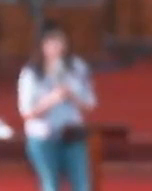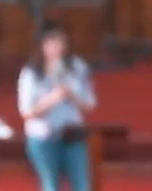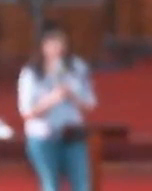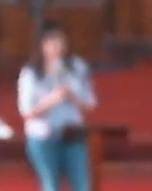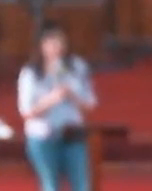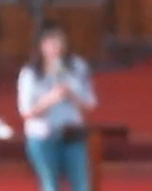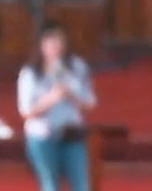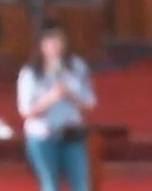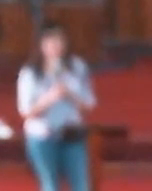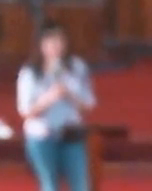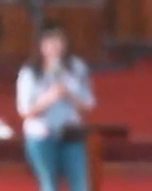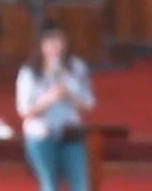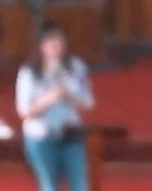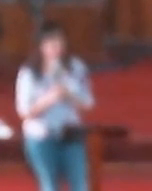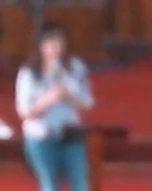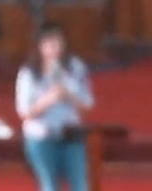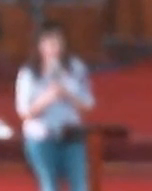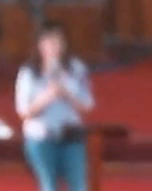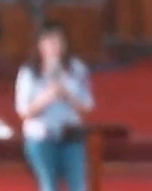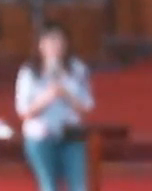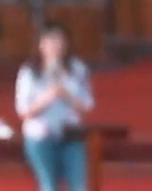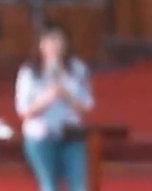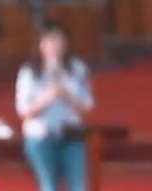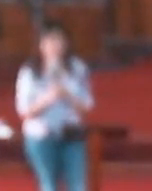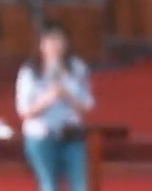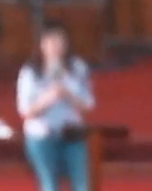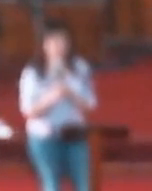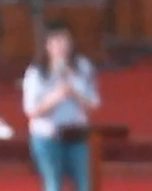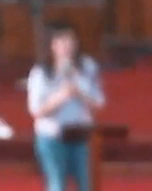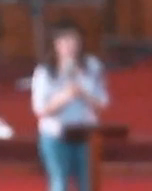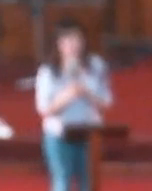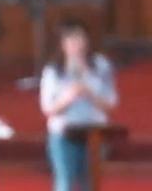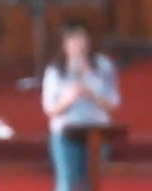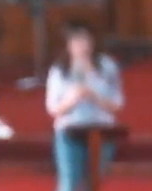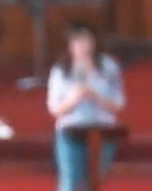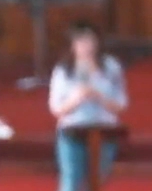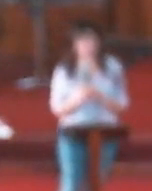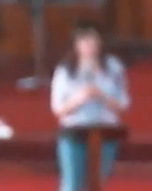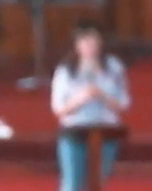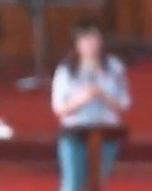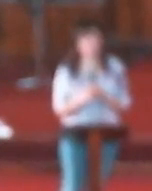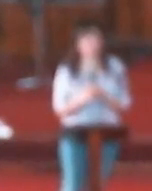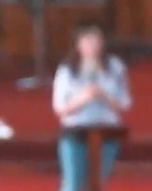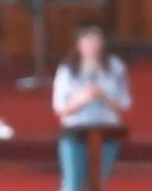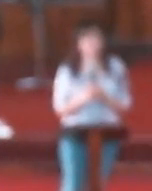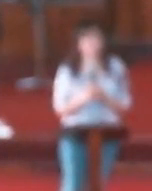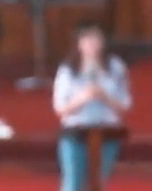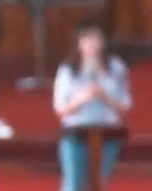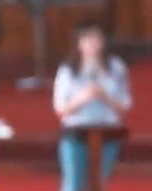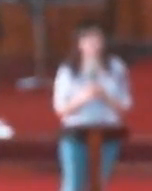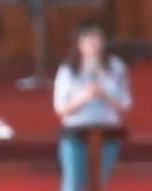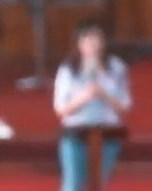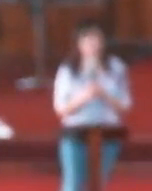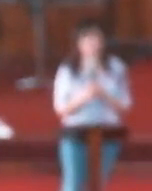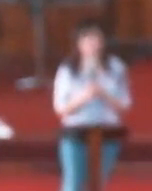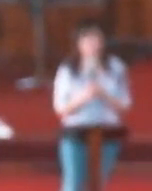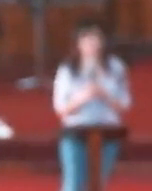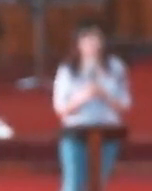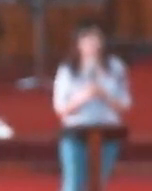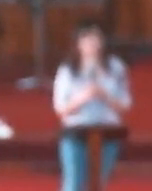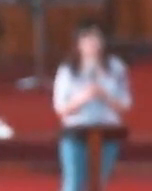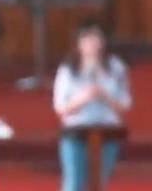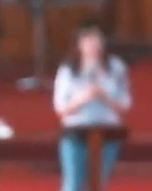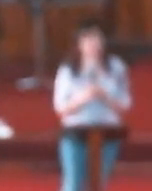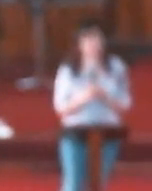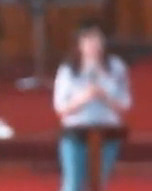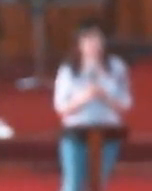crea realidad. Our faith is in the Lord and He creates the reality. Pero tengamos mucho cuidado con nuestra lengua porque este tipo de